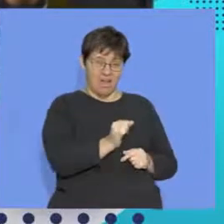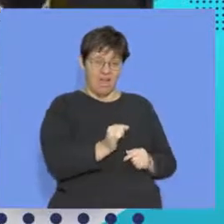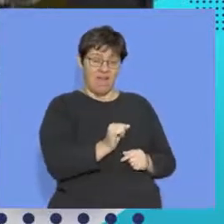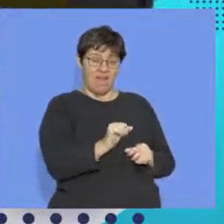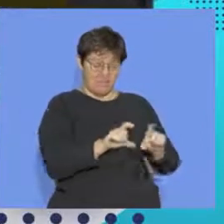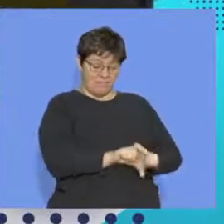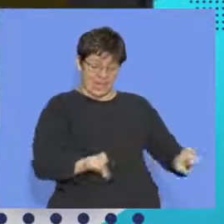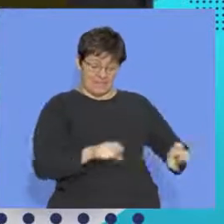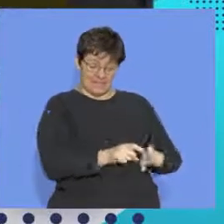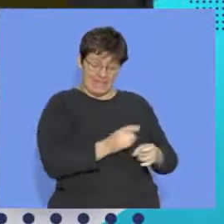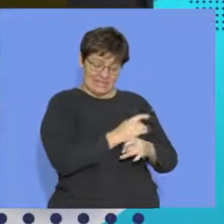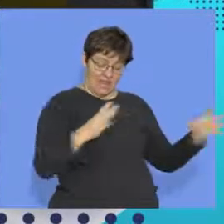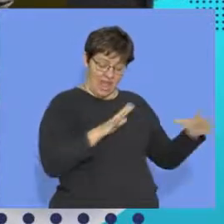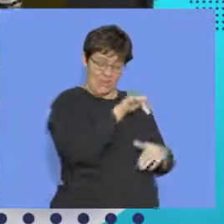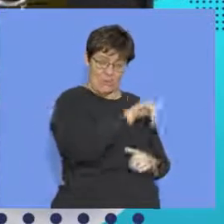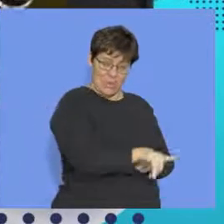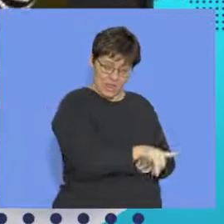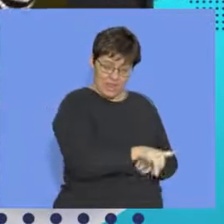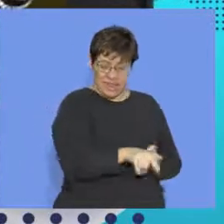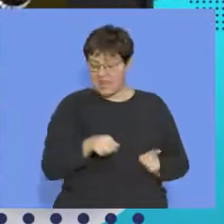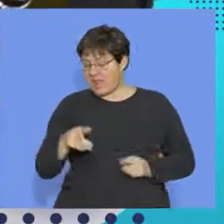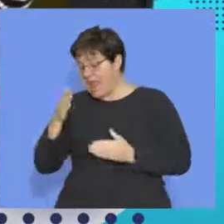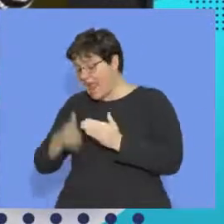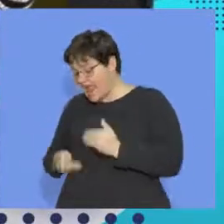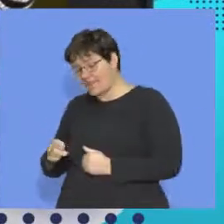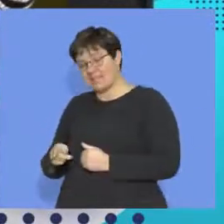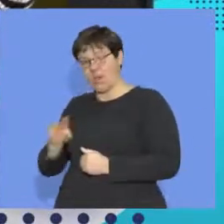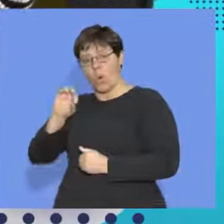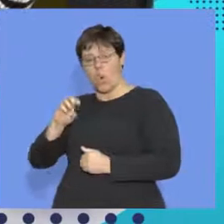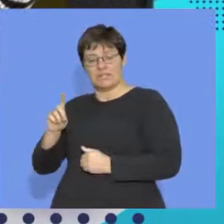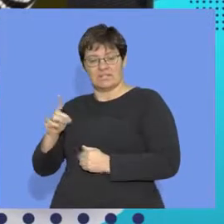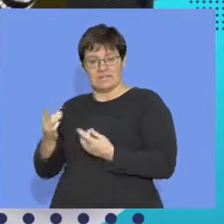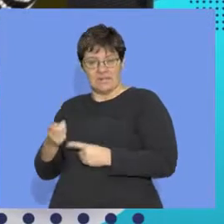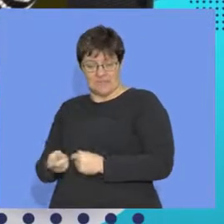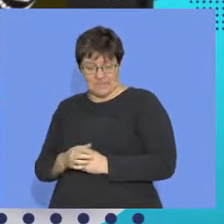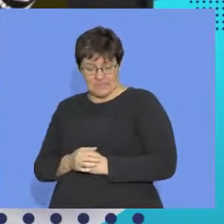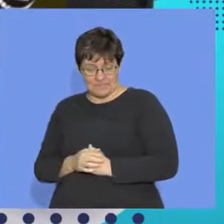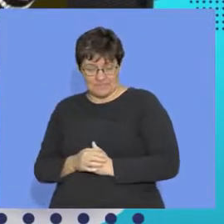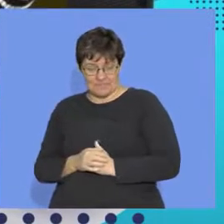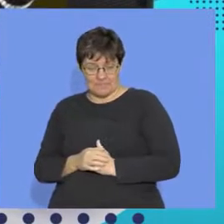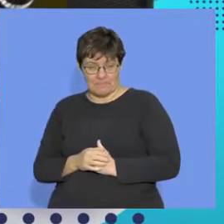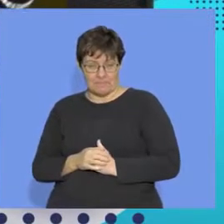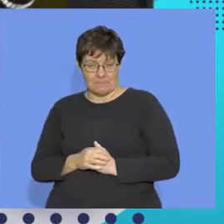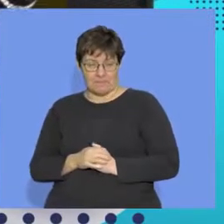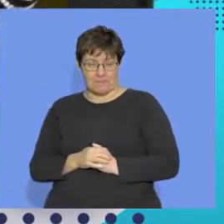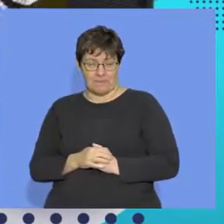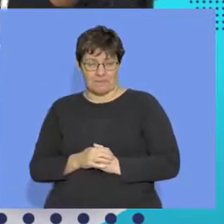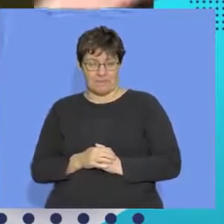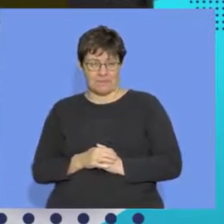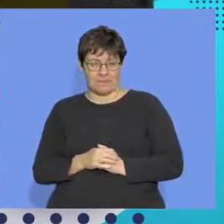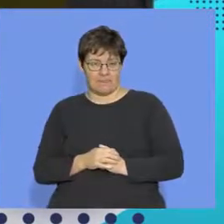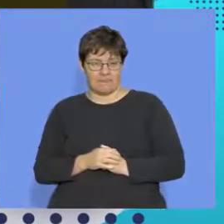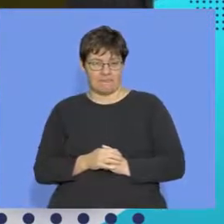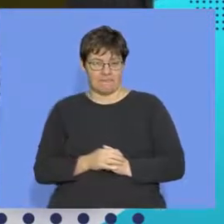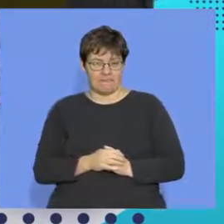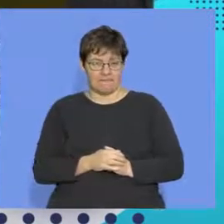number plate will start with Y or an odd number? Okay? What is an odd